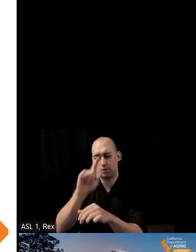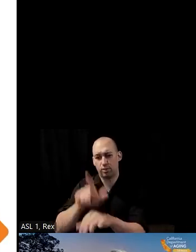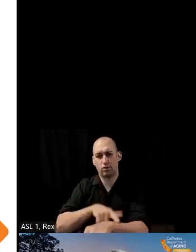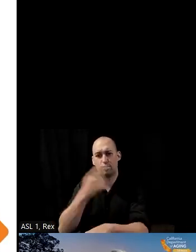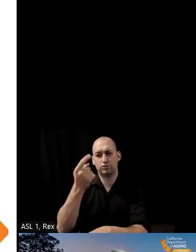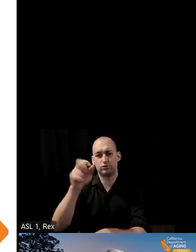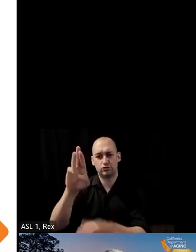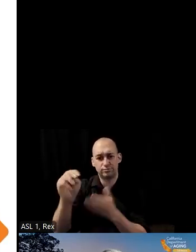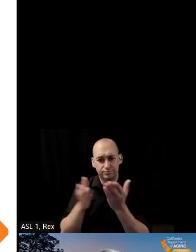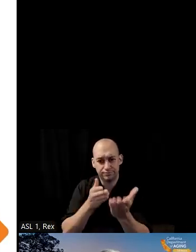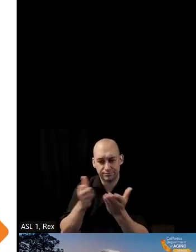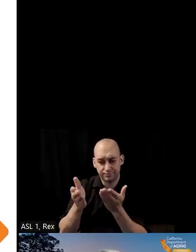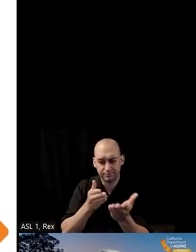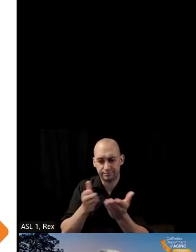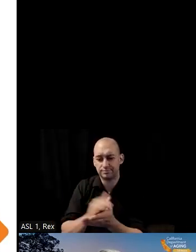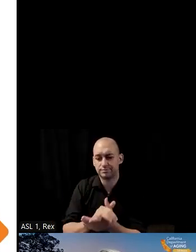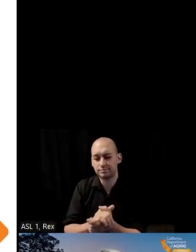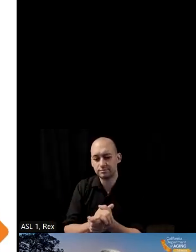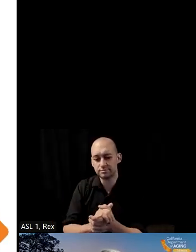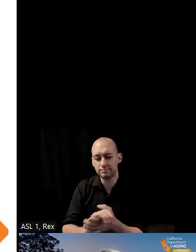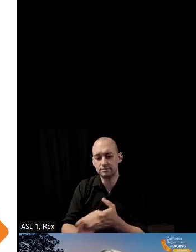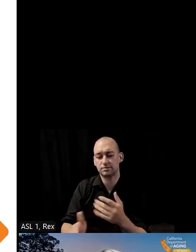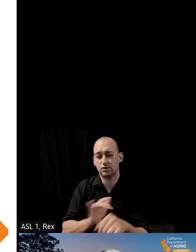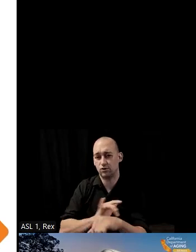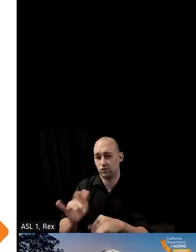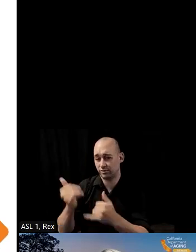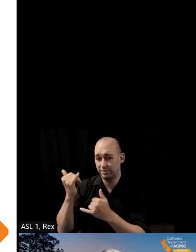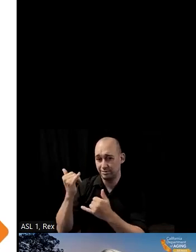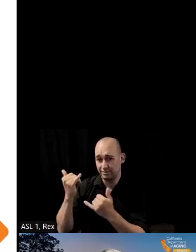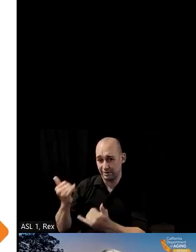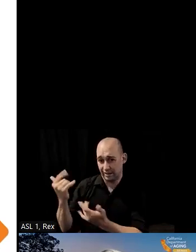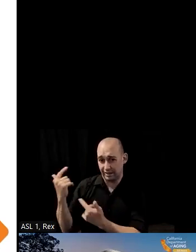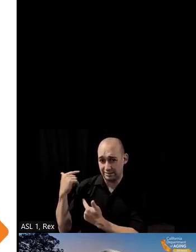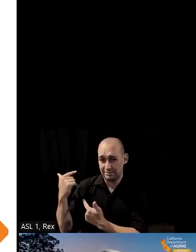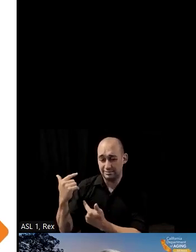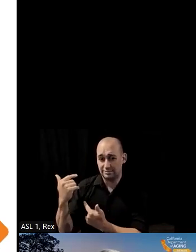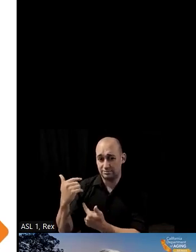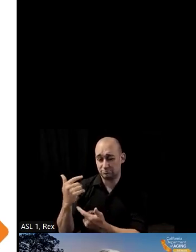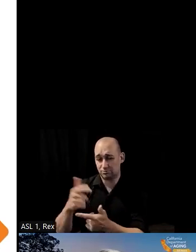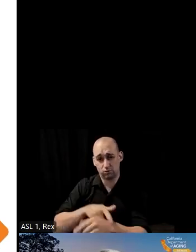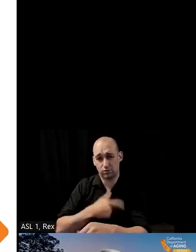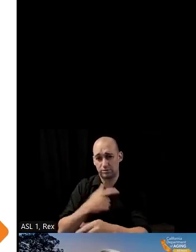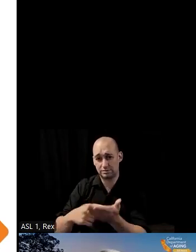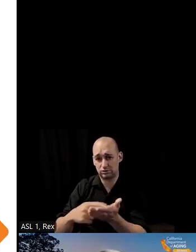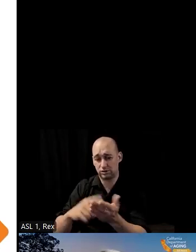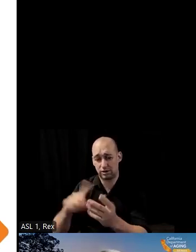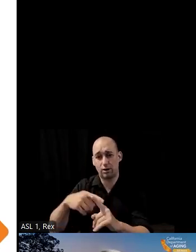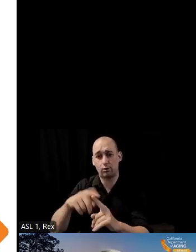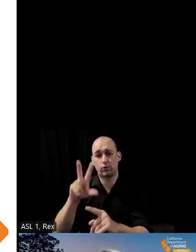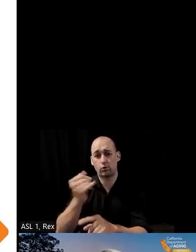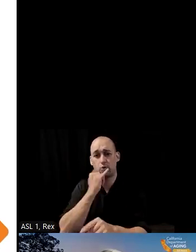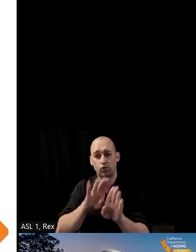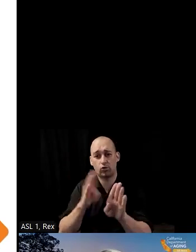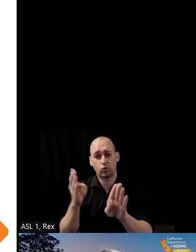change. Earlier today, you had a really incredible discussion about the no wrong door system, but also about this broader issue